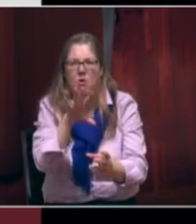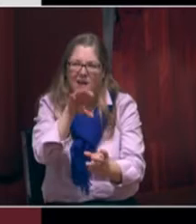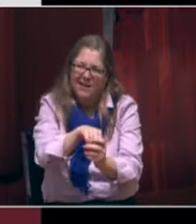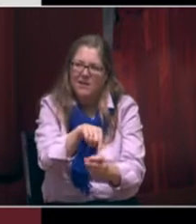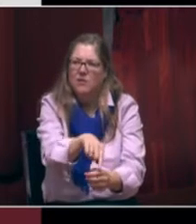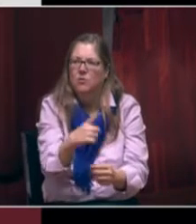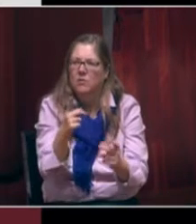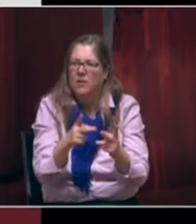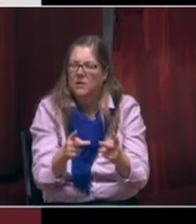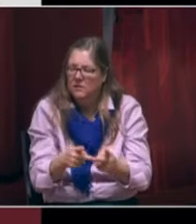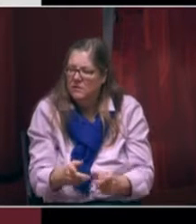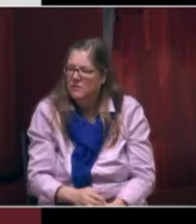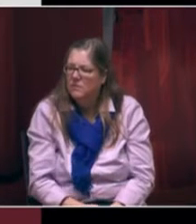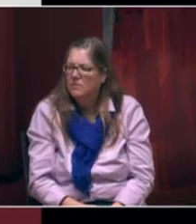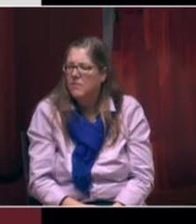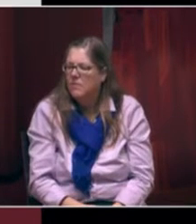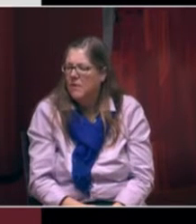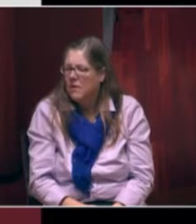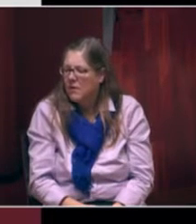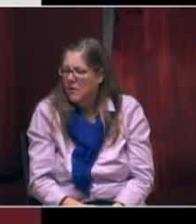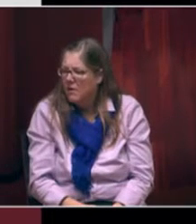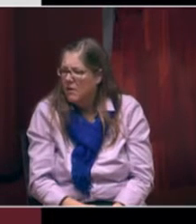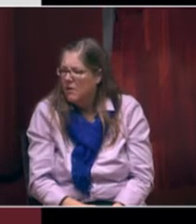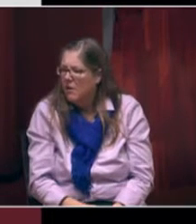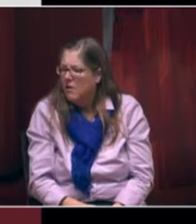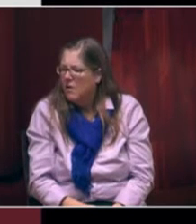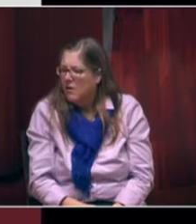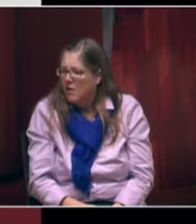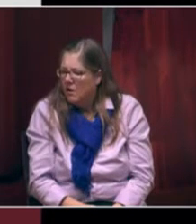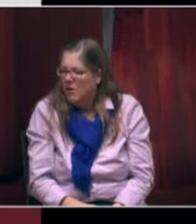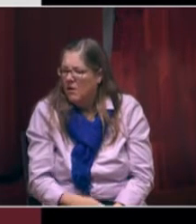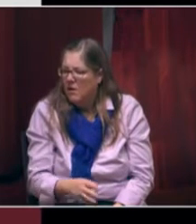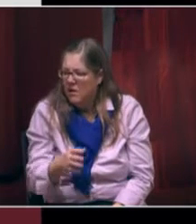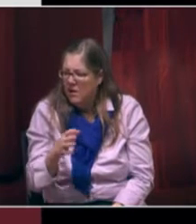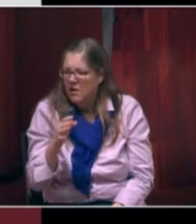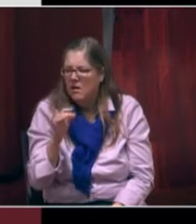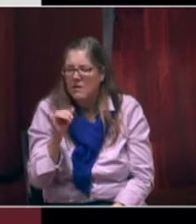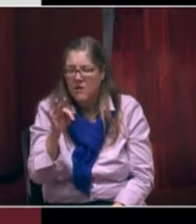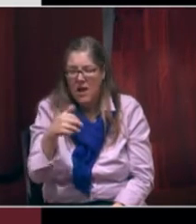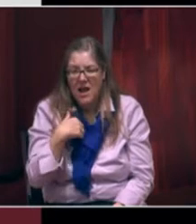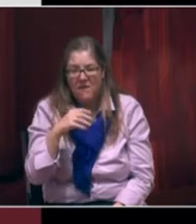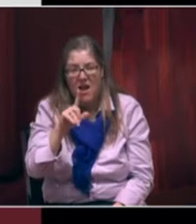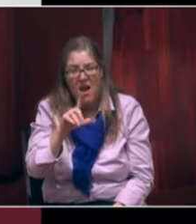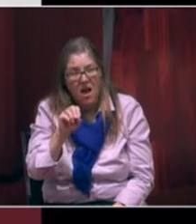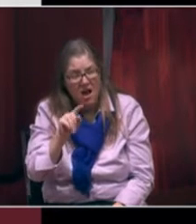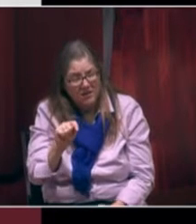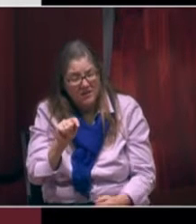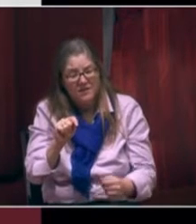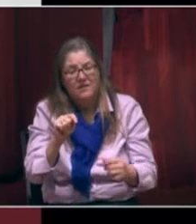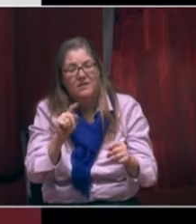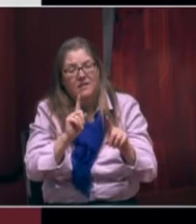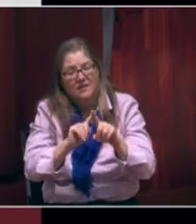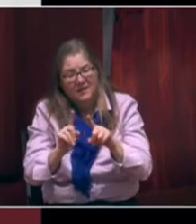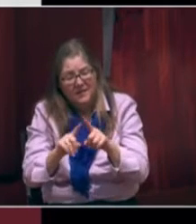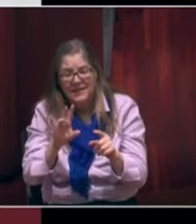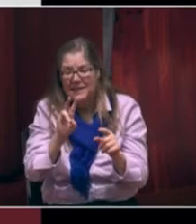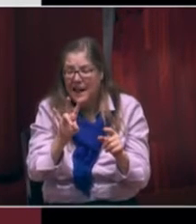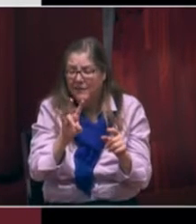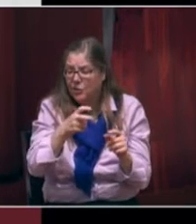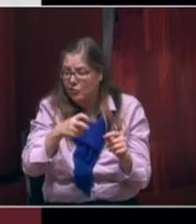So with those lots, you know, doing it one by one is pretty painful. If you have a lot, you go through and non-concur the 7 transfers or